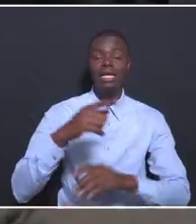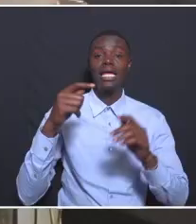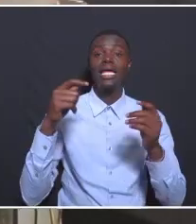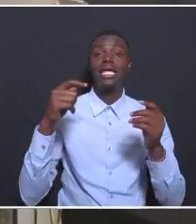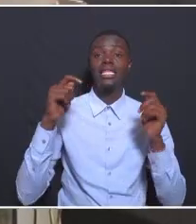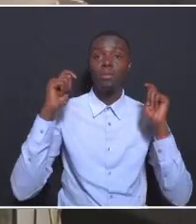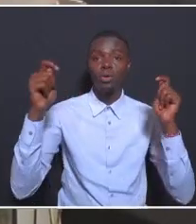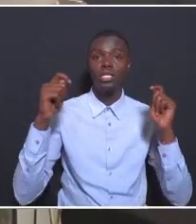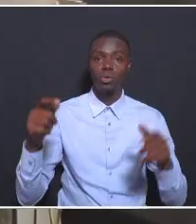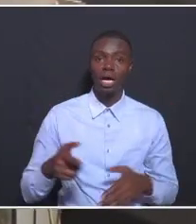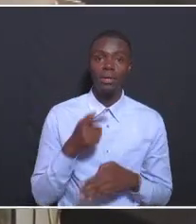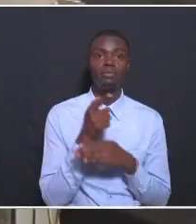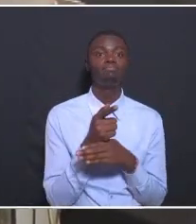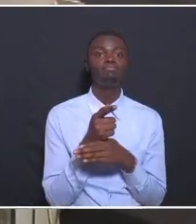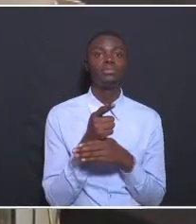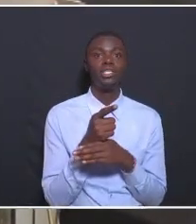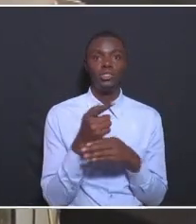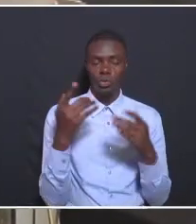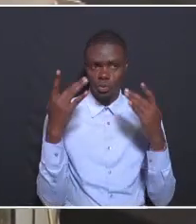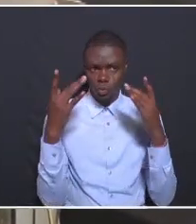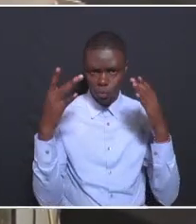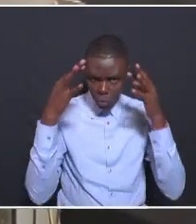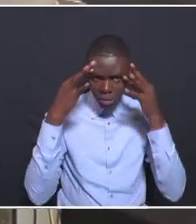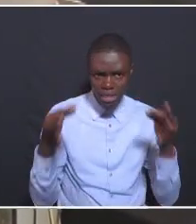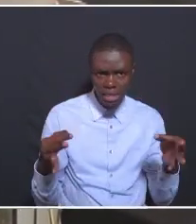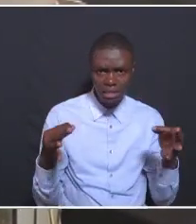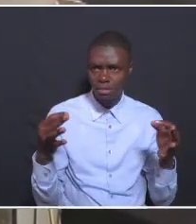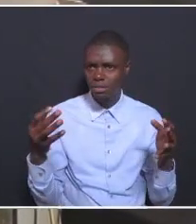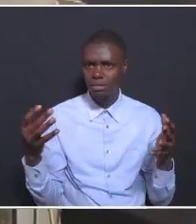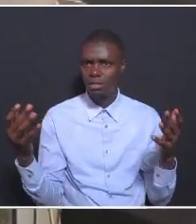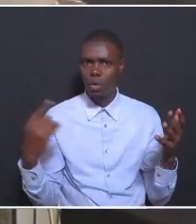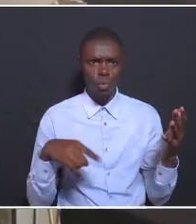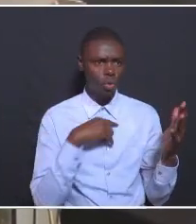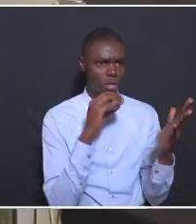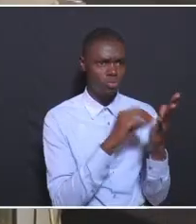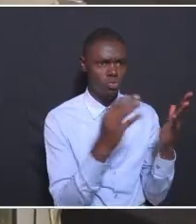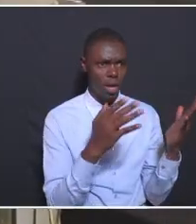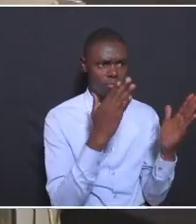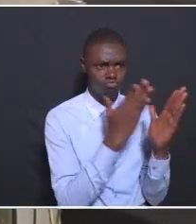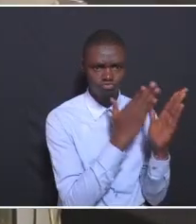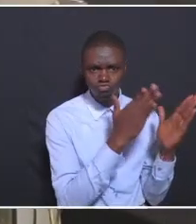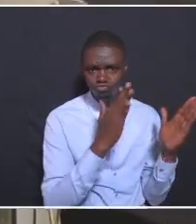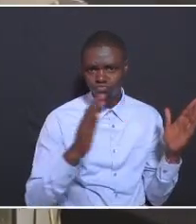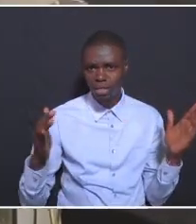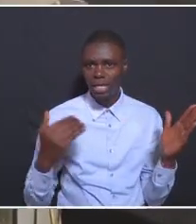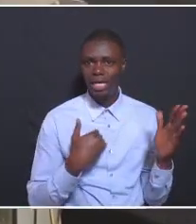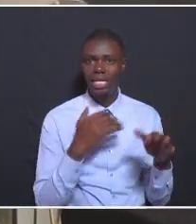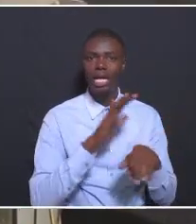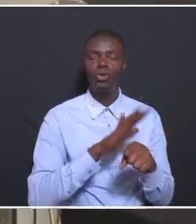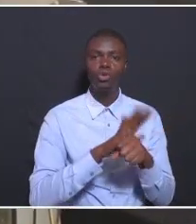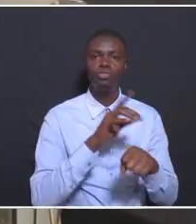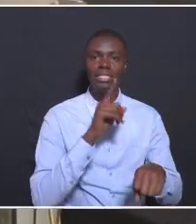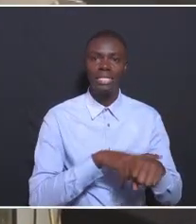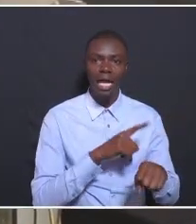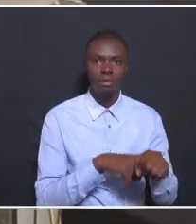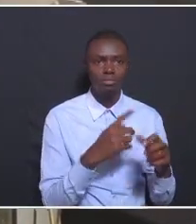rolling, so we have to decide what do we put where, what do we put where. So there was a lot of time taken cataloging